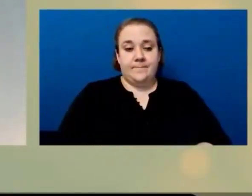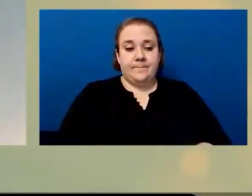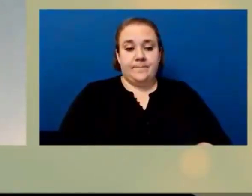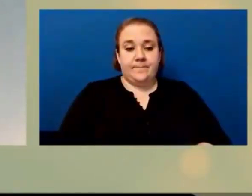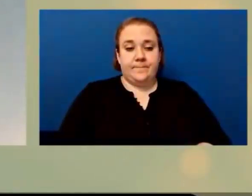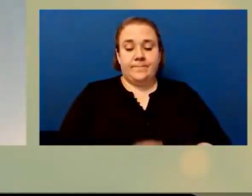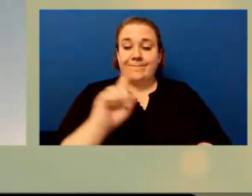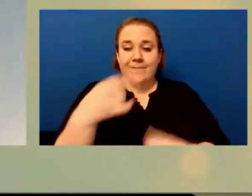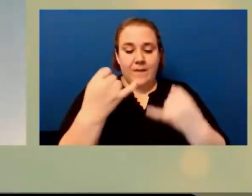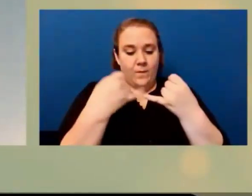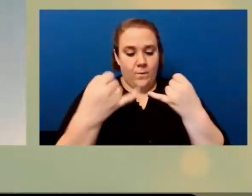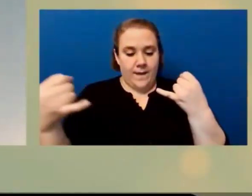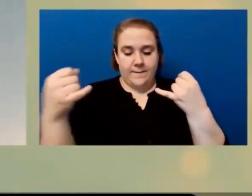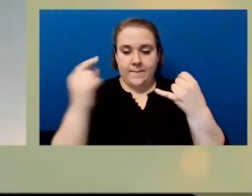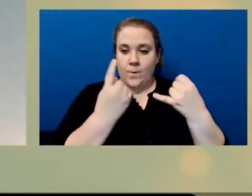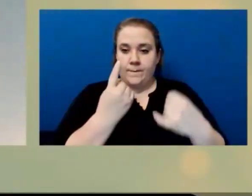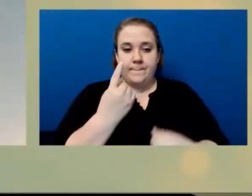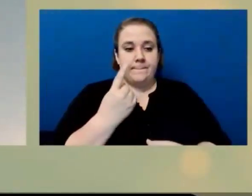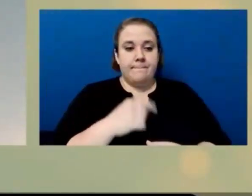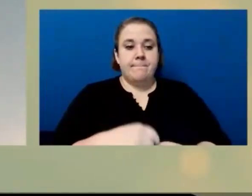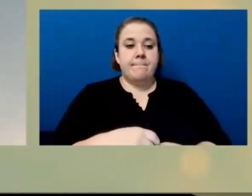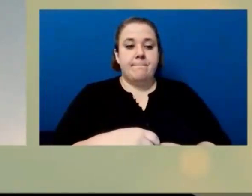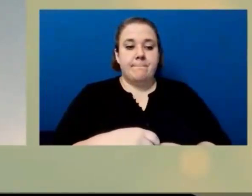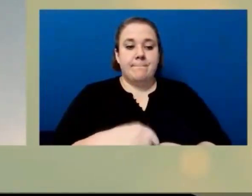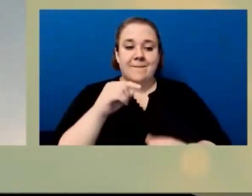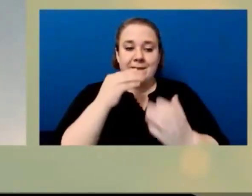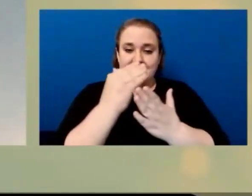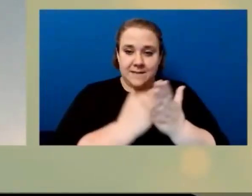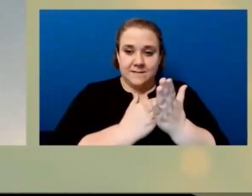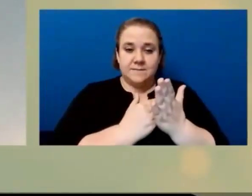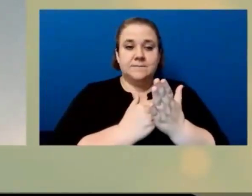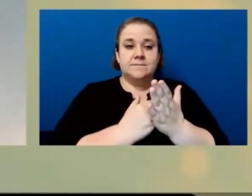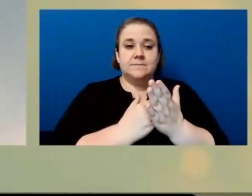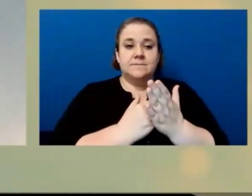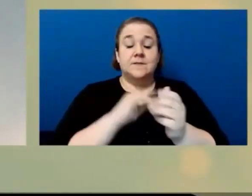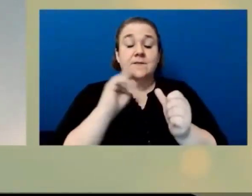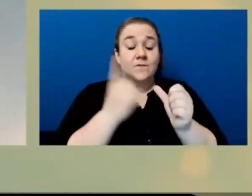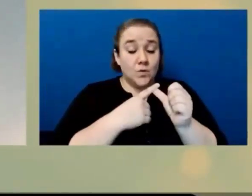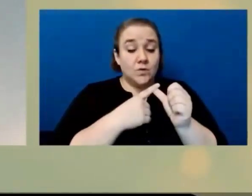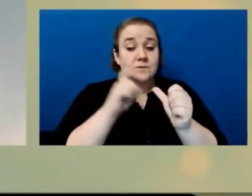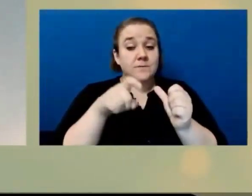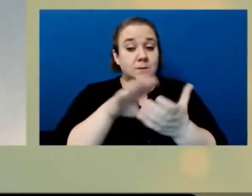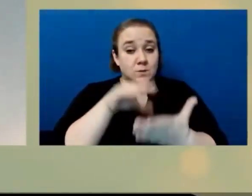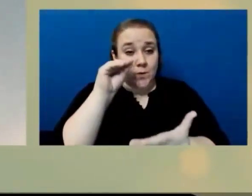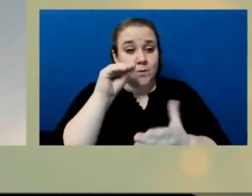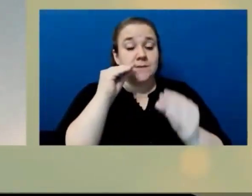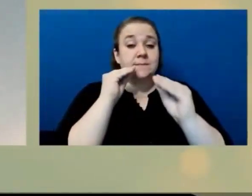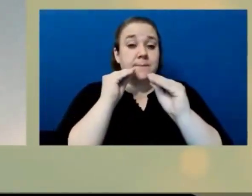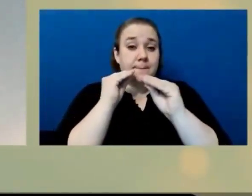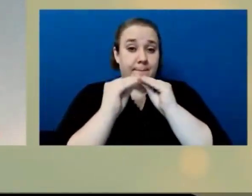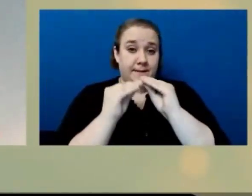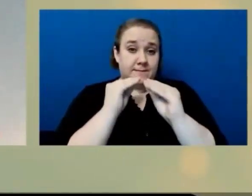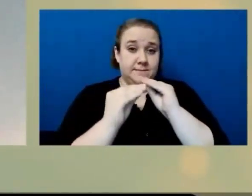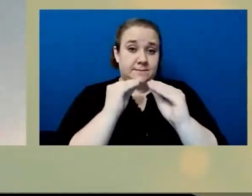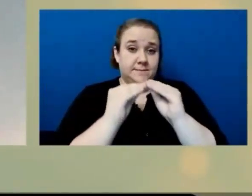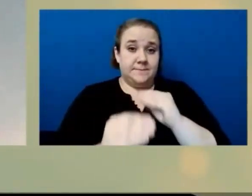Now, my daughter calms herself in my arms. More truthfully, we calm each other. And